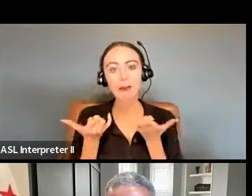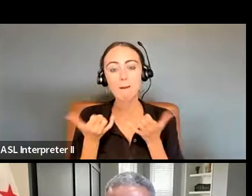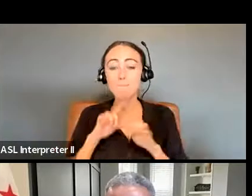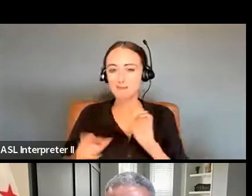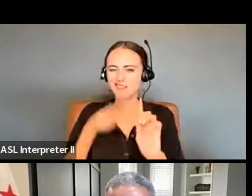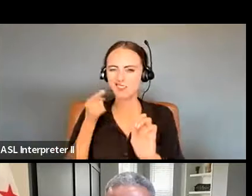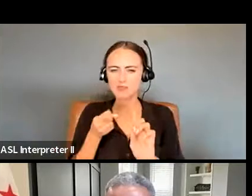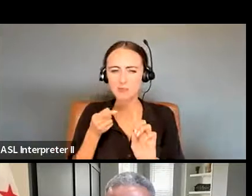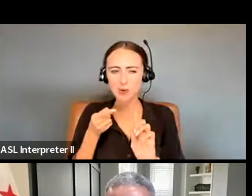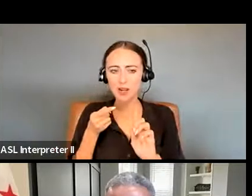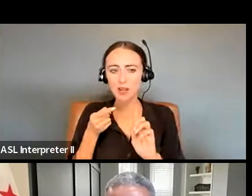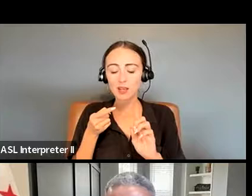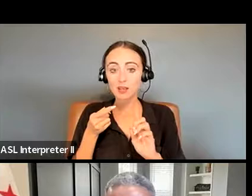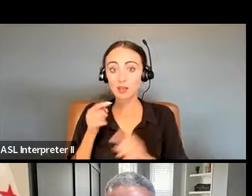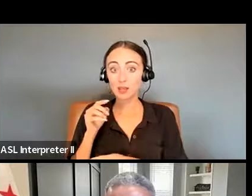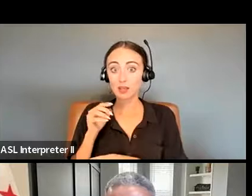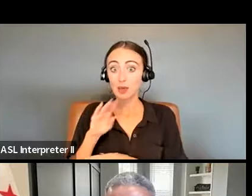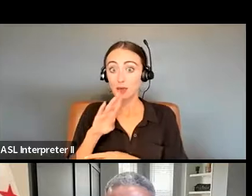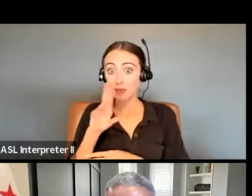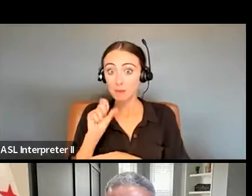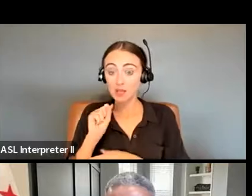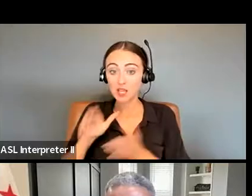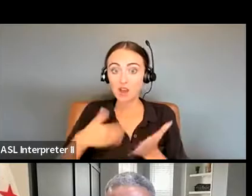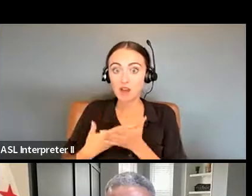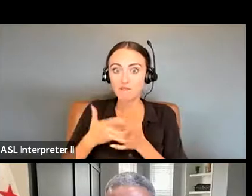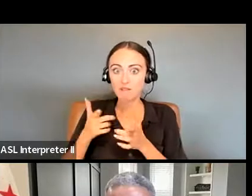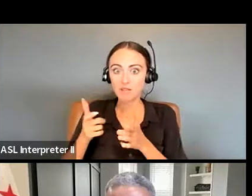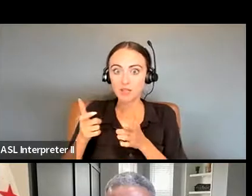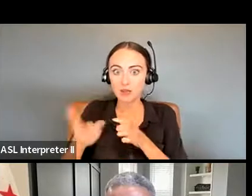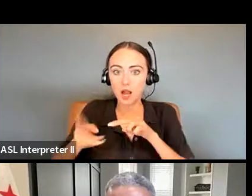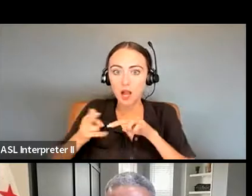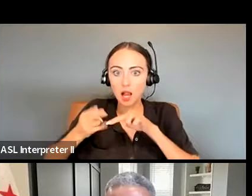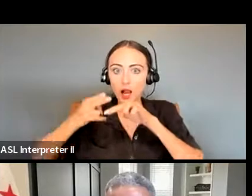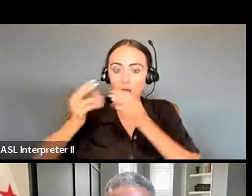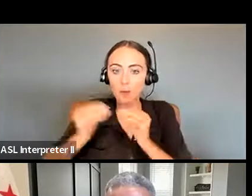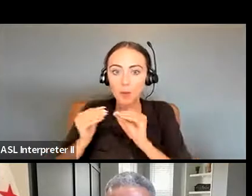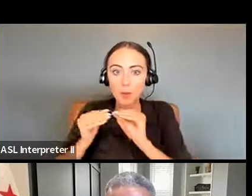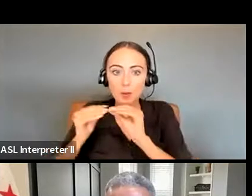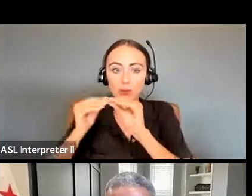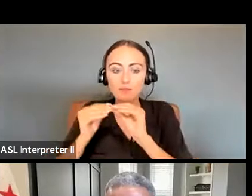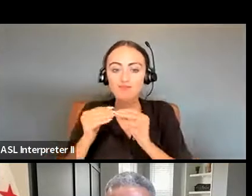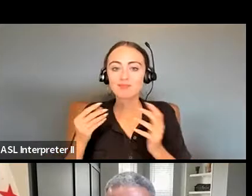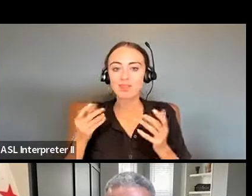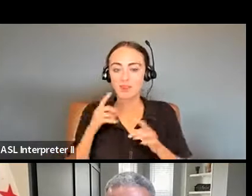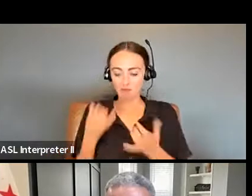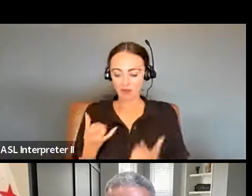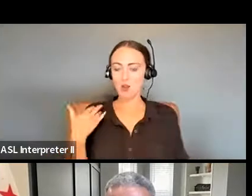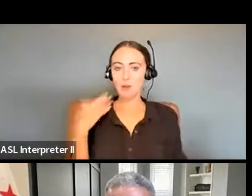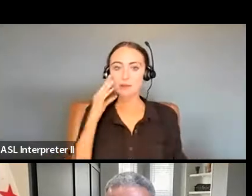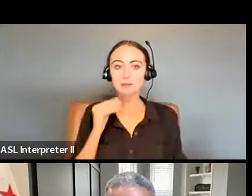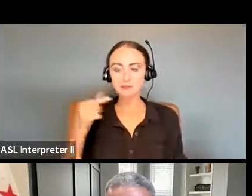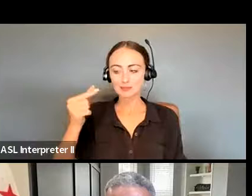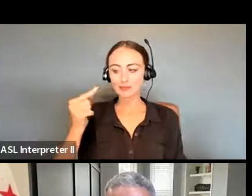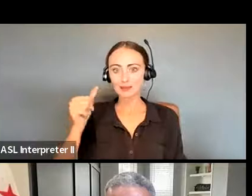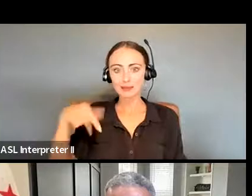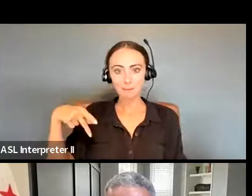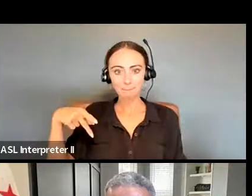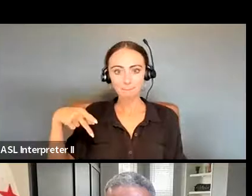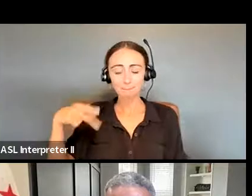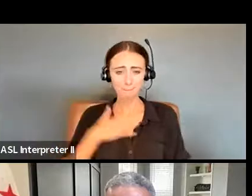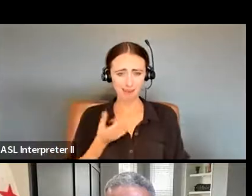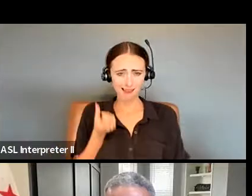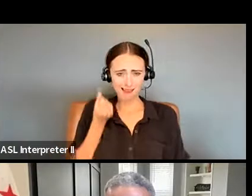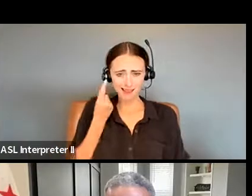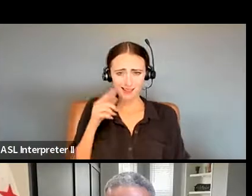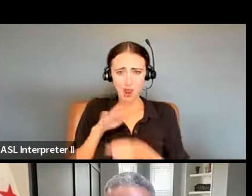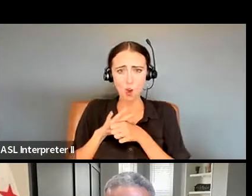point is that the pace of the buses is increasing. And there's a gap. My understanding is the